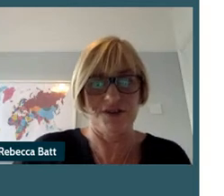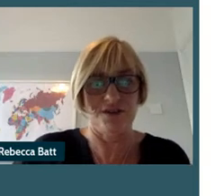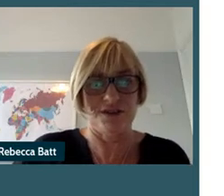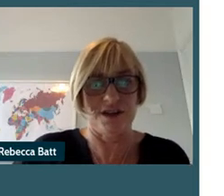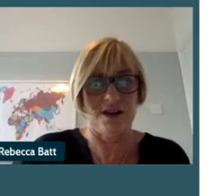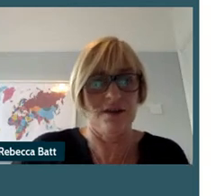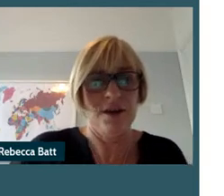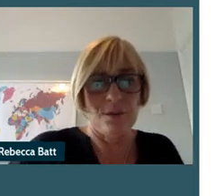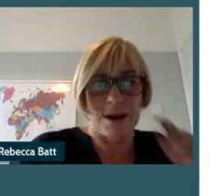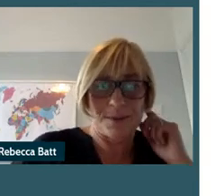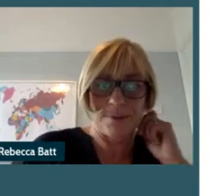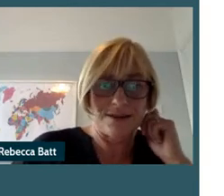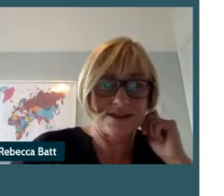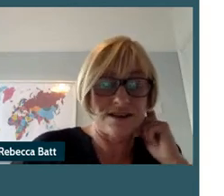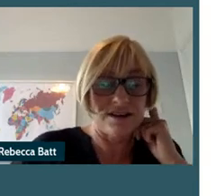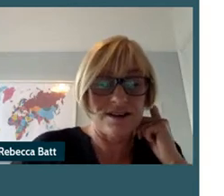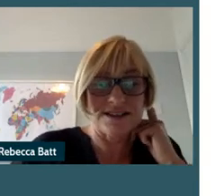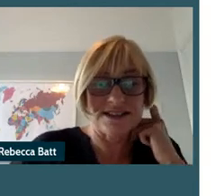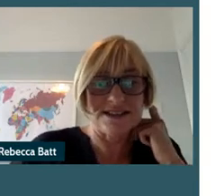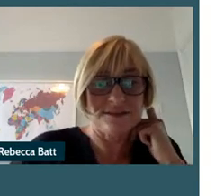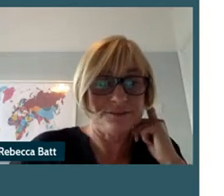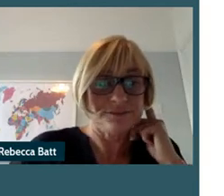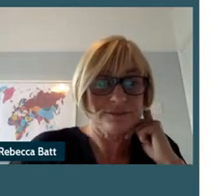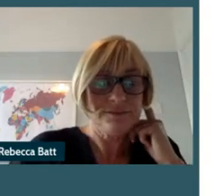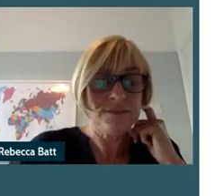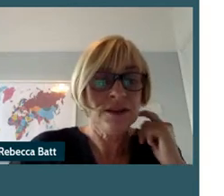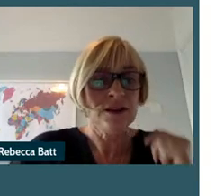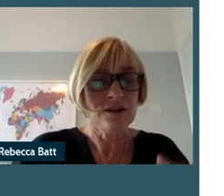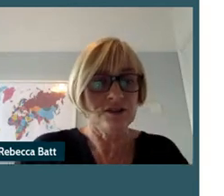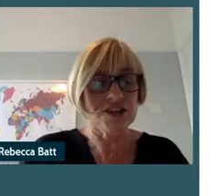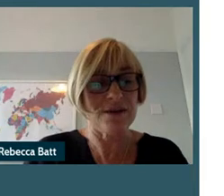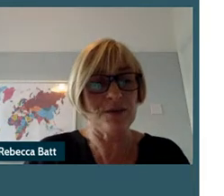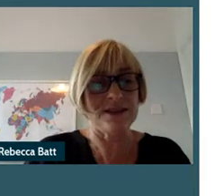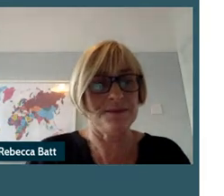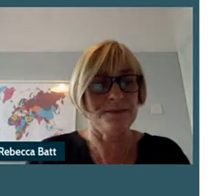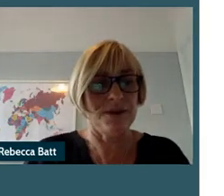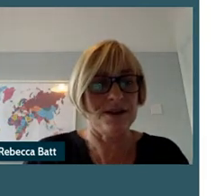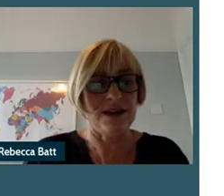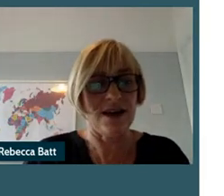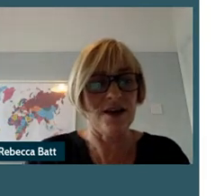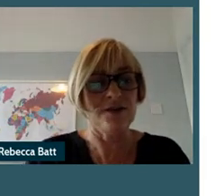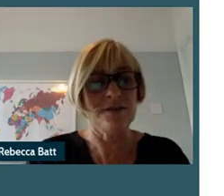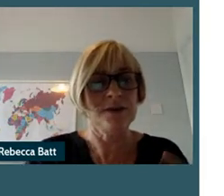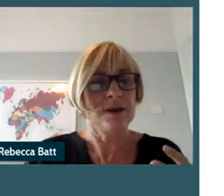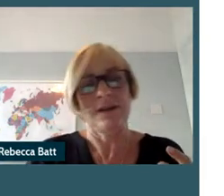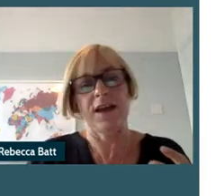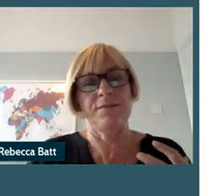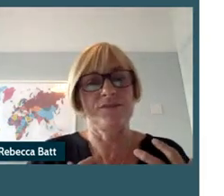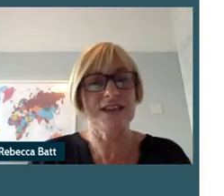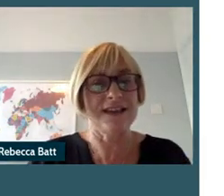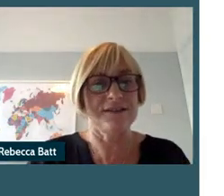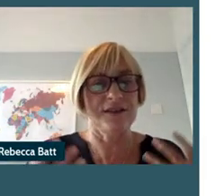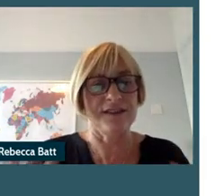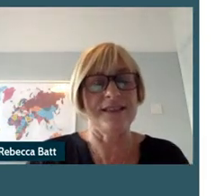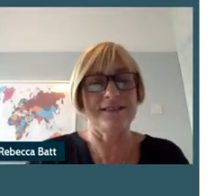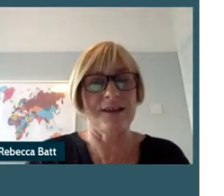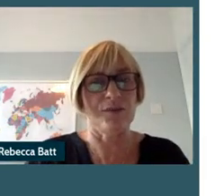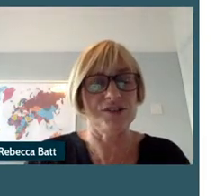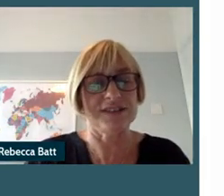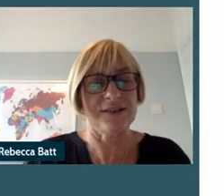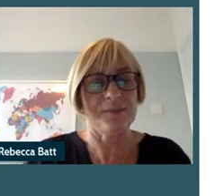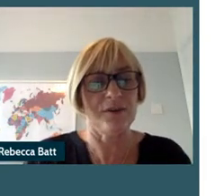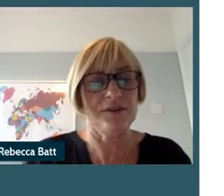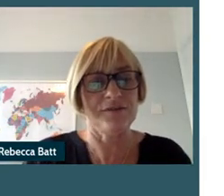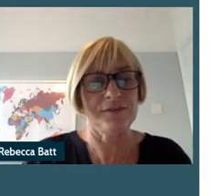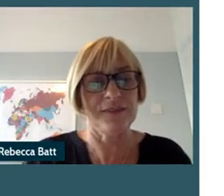closed use a wrap around sunglasses shower when the when you get home take then that that